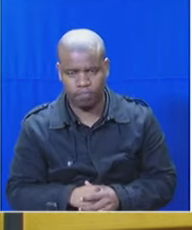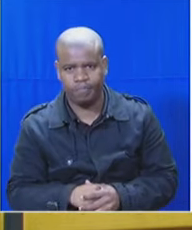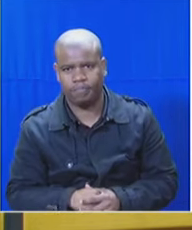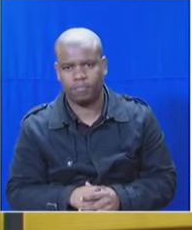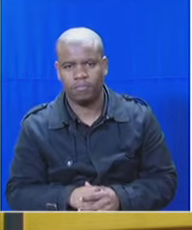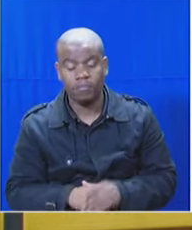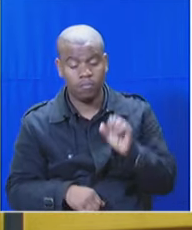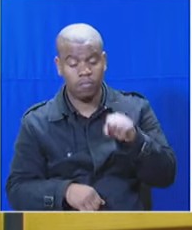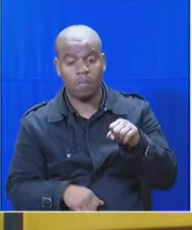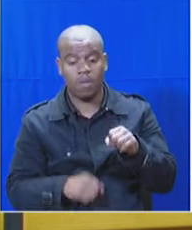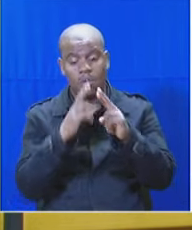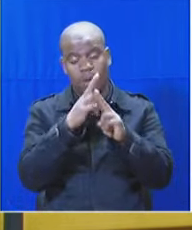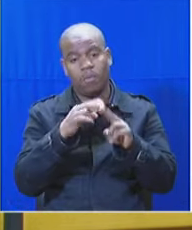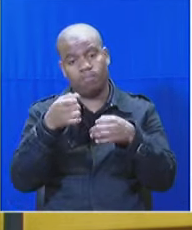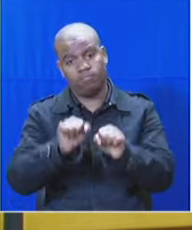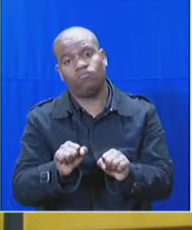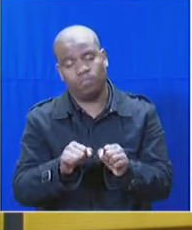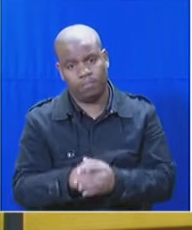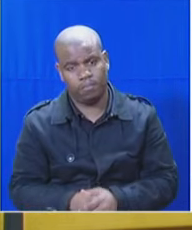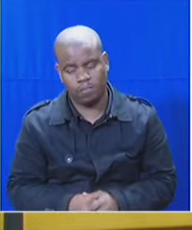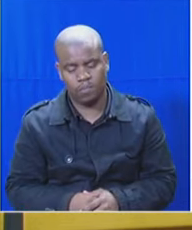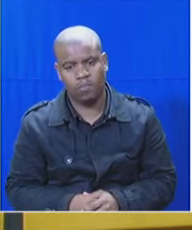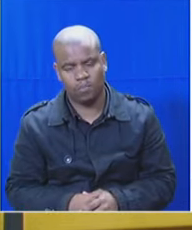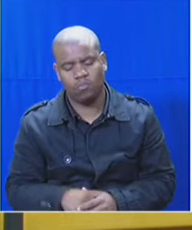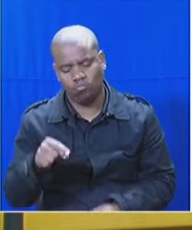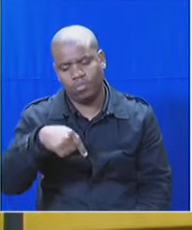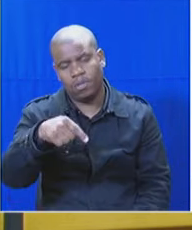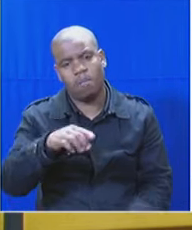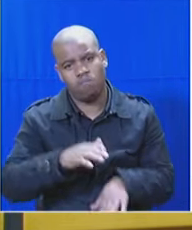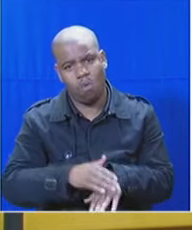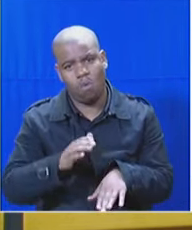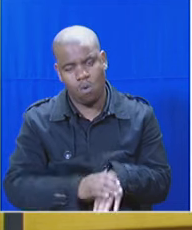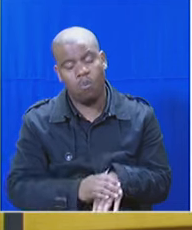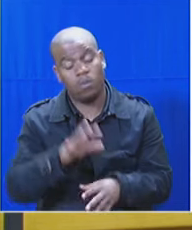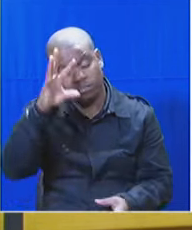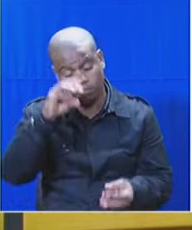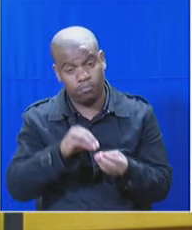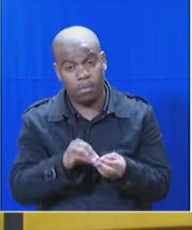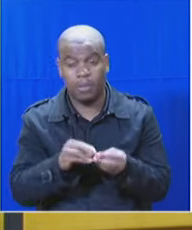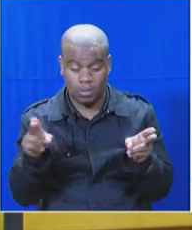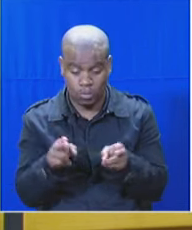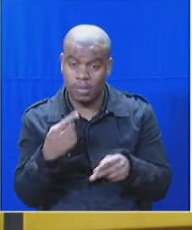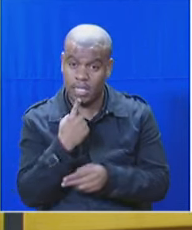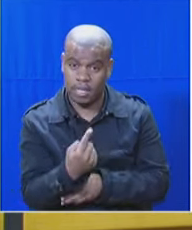Honorable House Chair, in a second, we will also want to summarize our